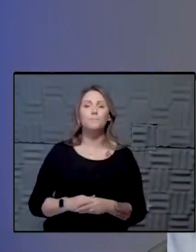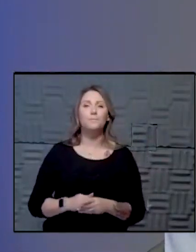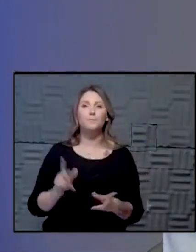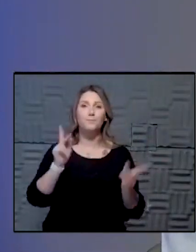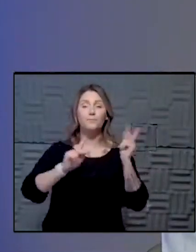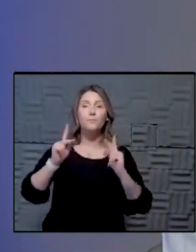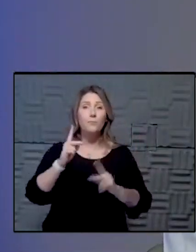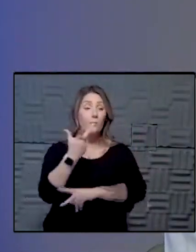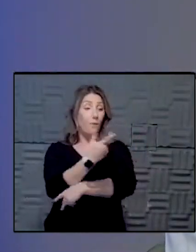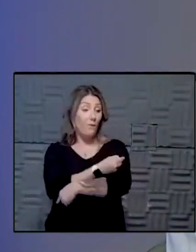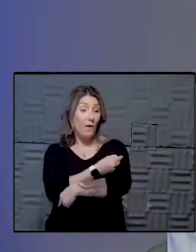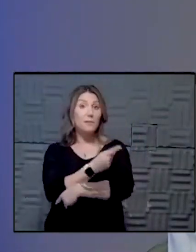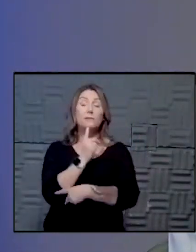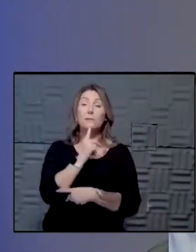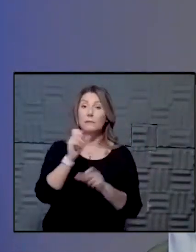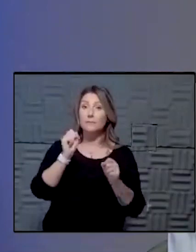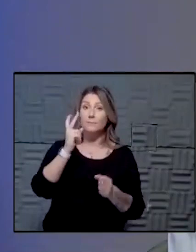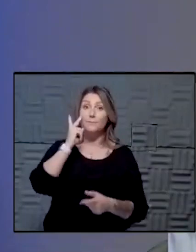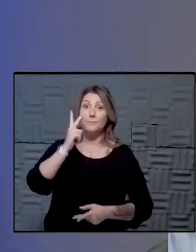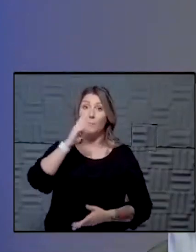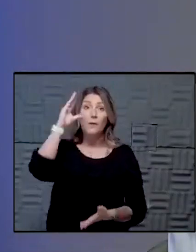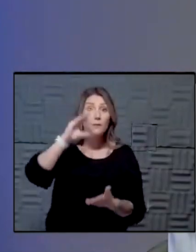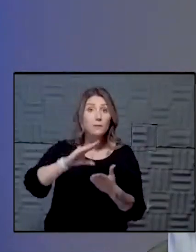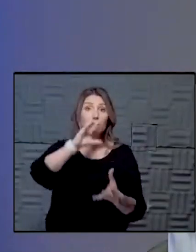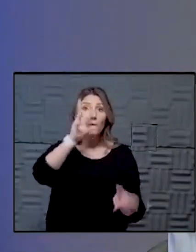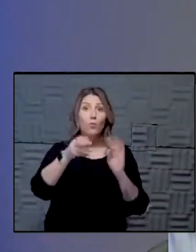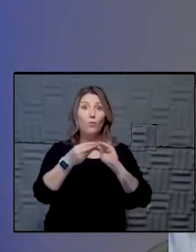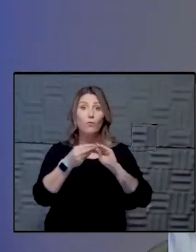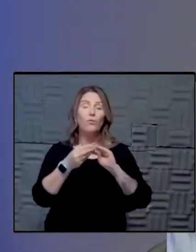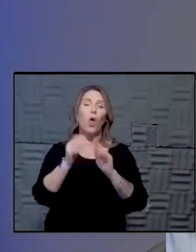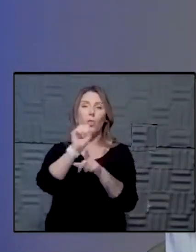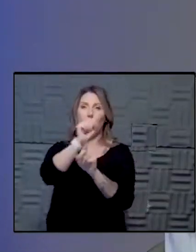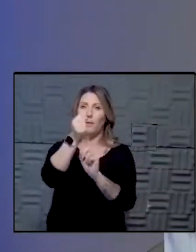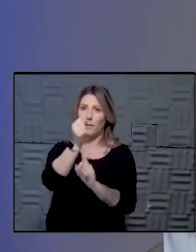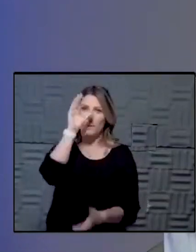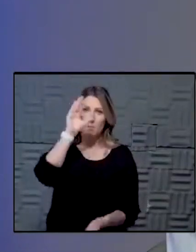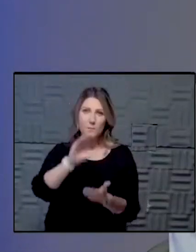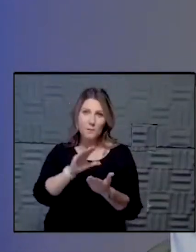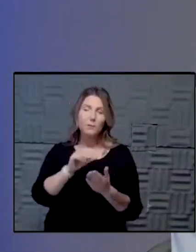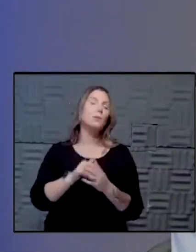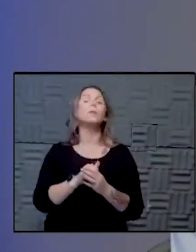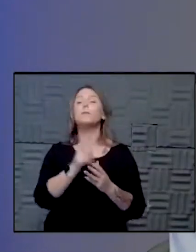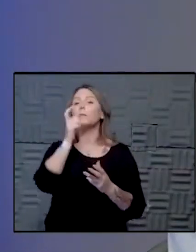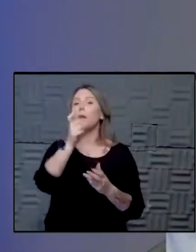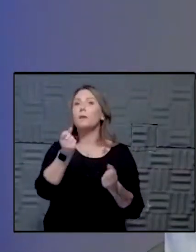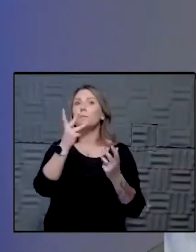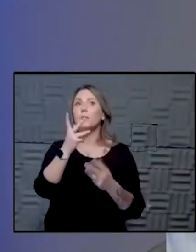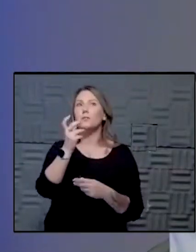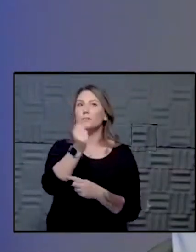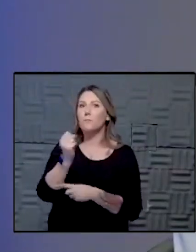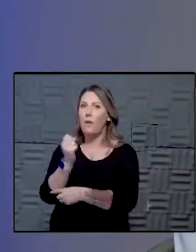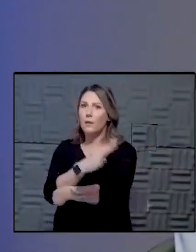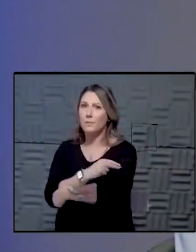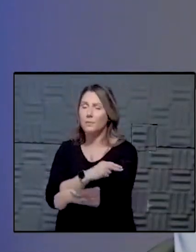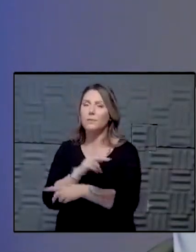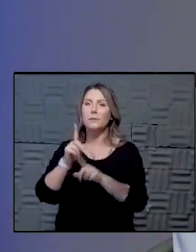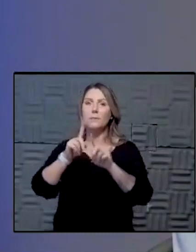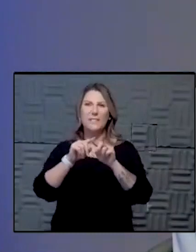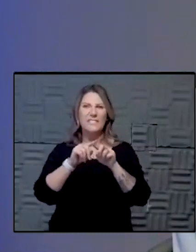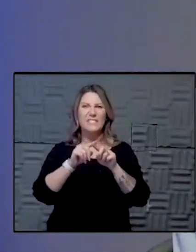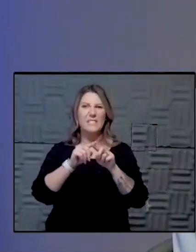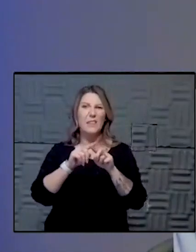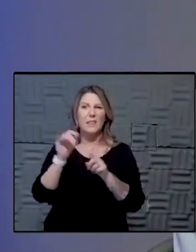vaccinated. We are able to see decreases overall in cases. Not so much hospitalizations right now. I think it depends what the